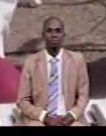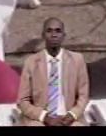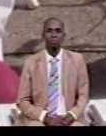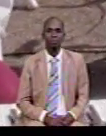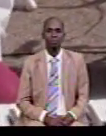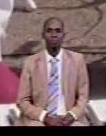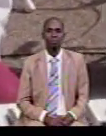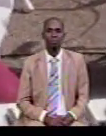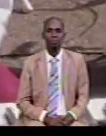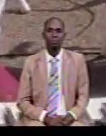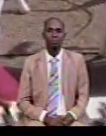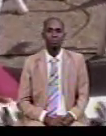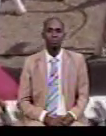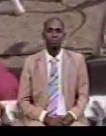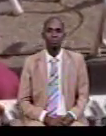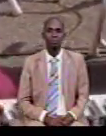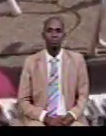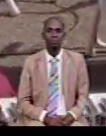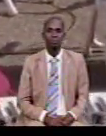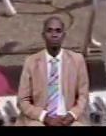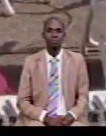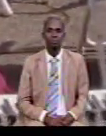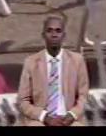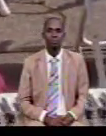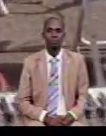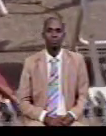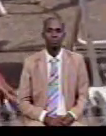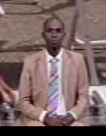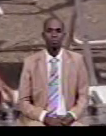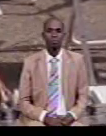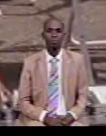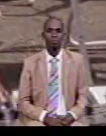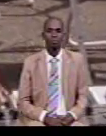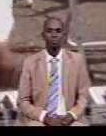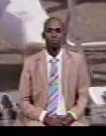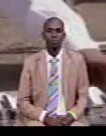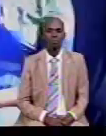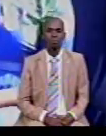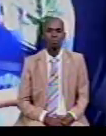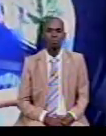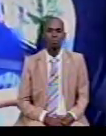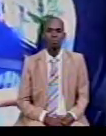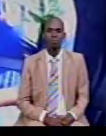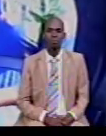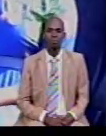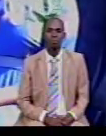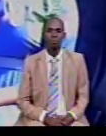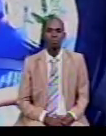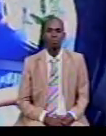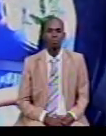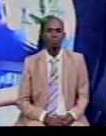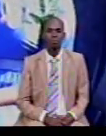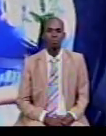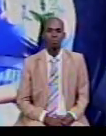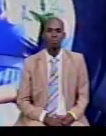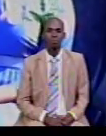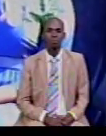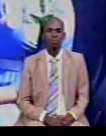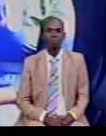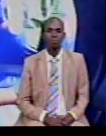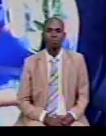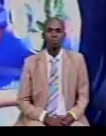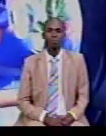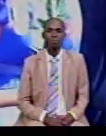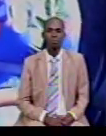Hello, La. lovely people. This is the Impact Morning Show. We are live